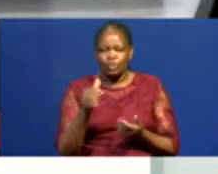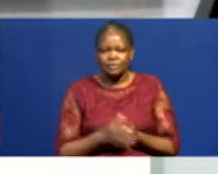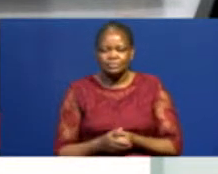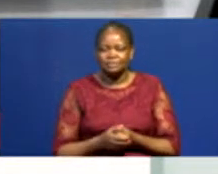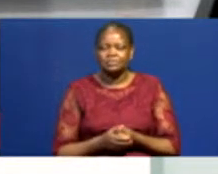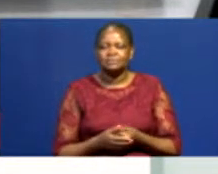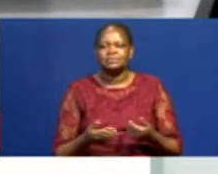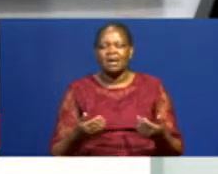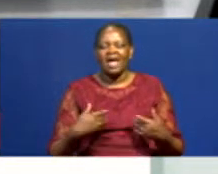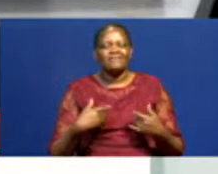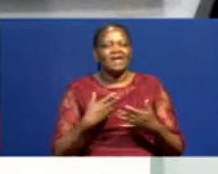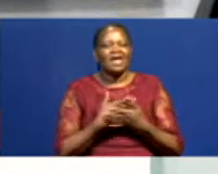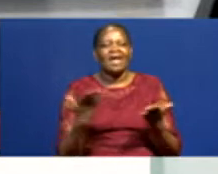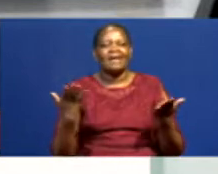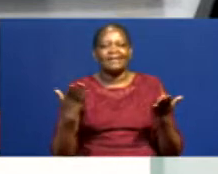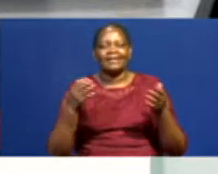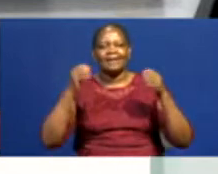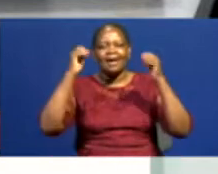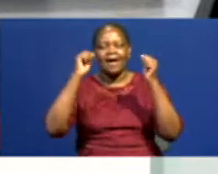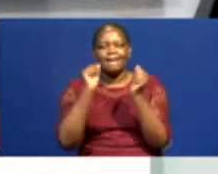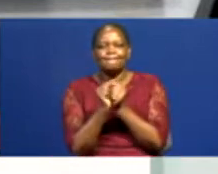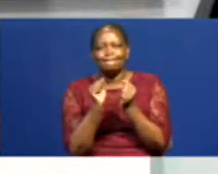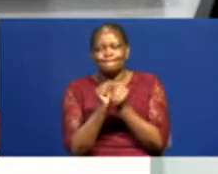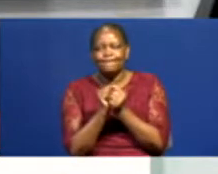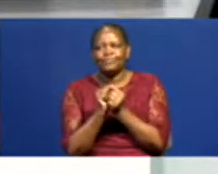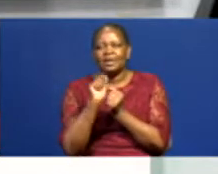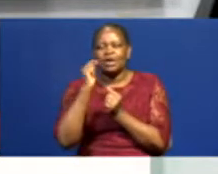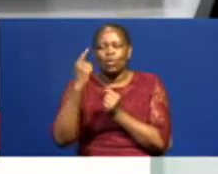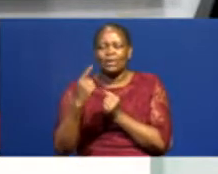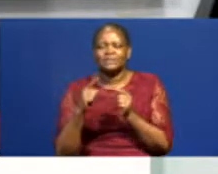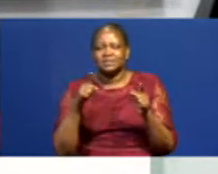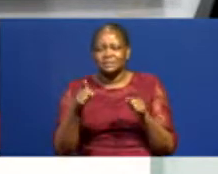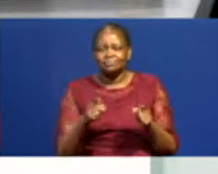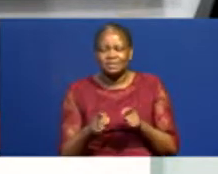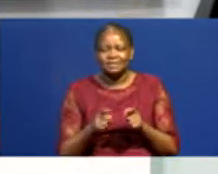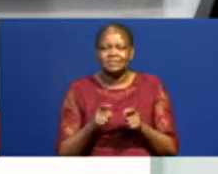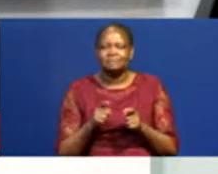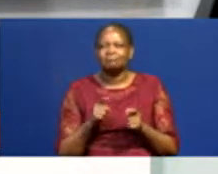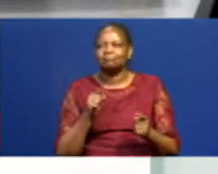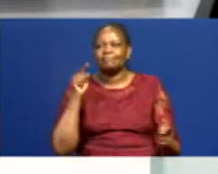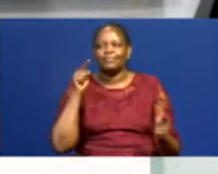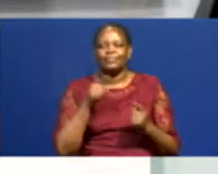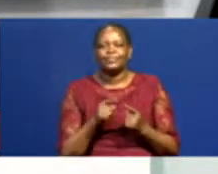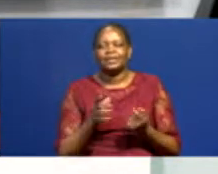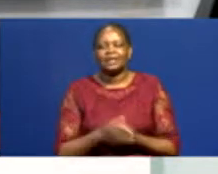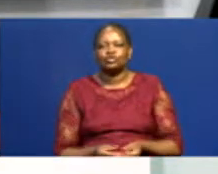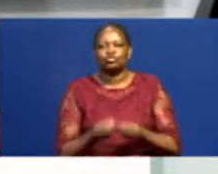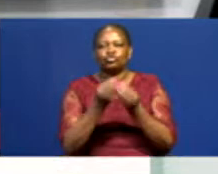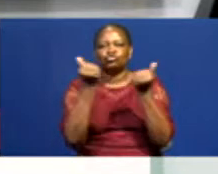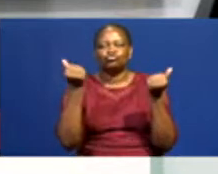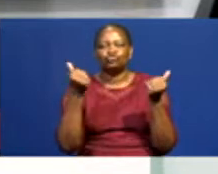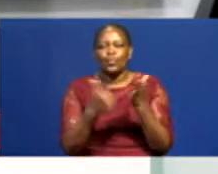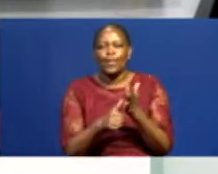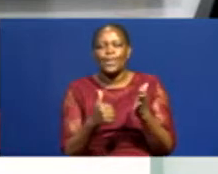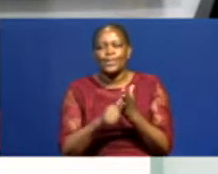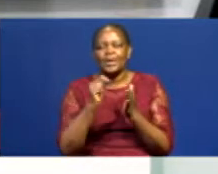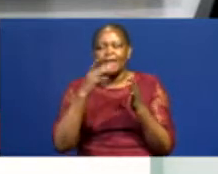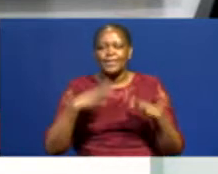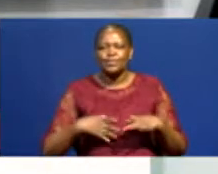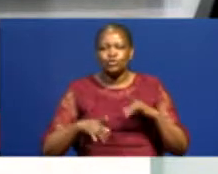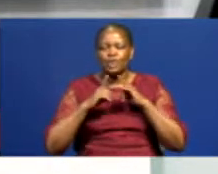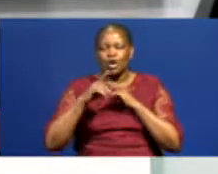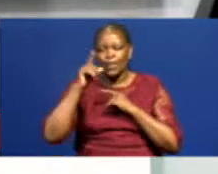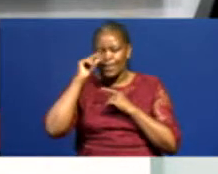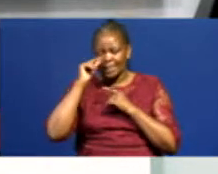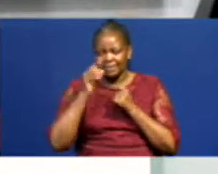into any bilateral agreement with the Kenya Kwanza administration unless it addresses the plight of Kenyans. Speaking in